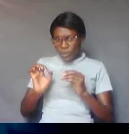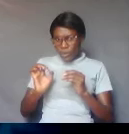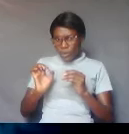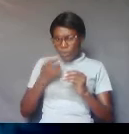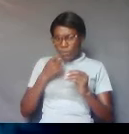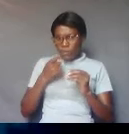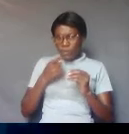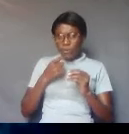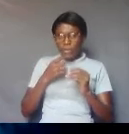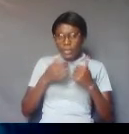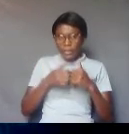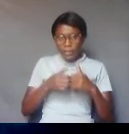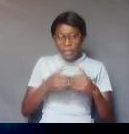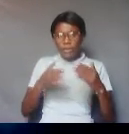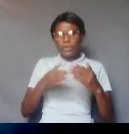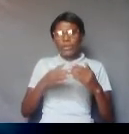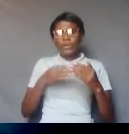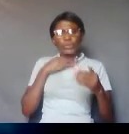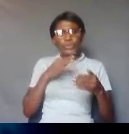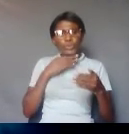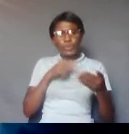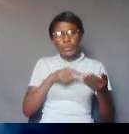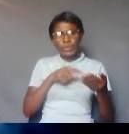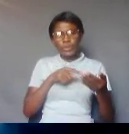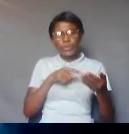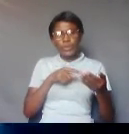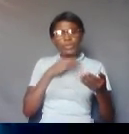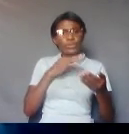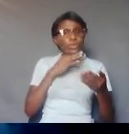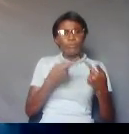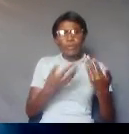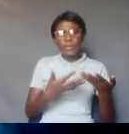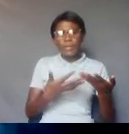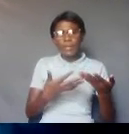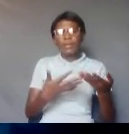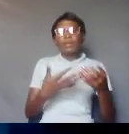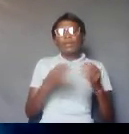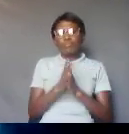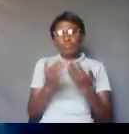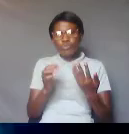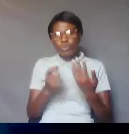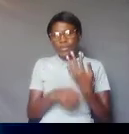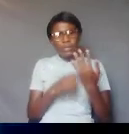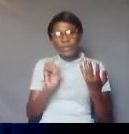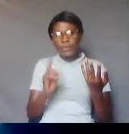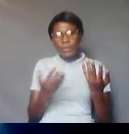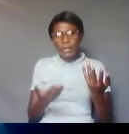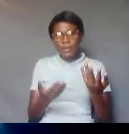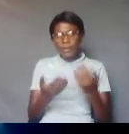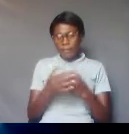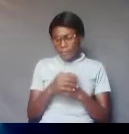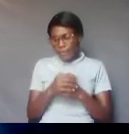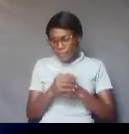still in moving from the C Judge Act methodology. So that kind of forms, in a way, a bit of